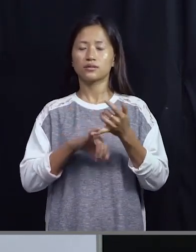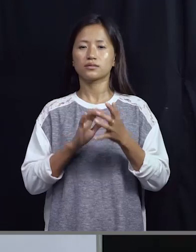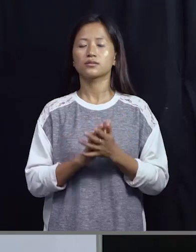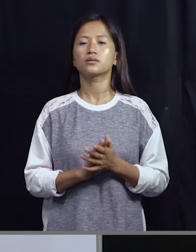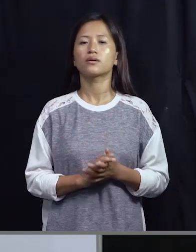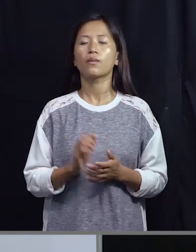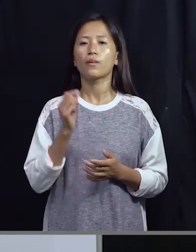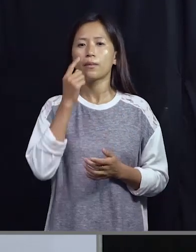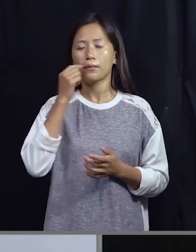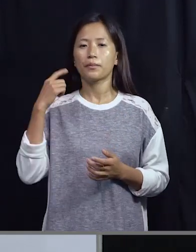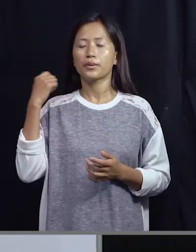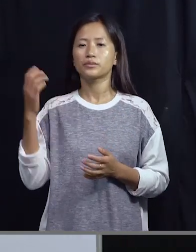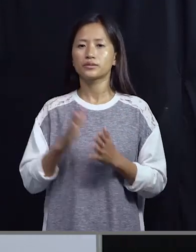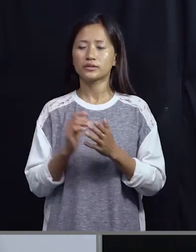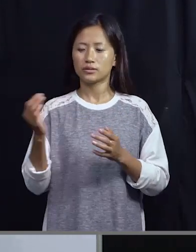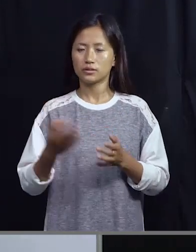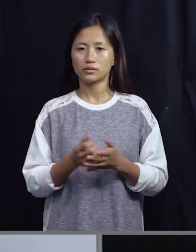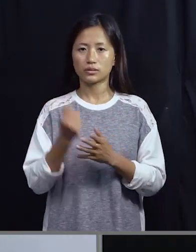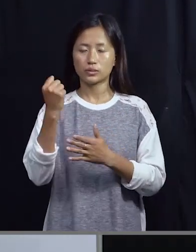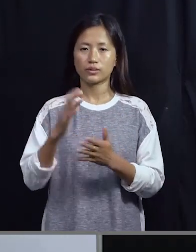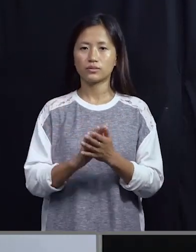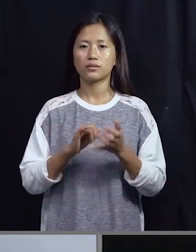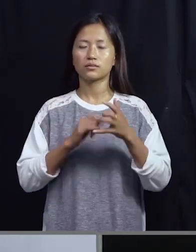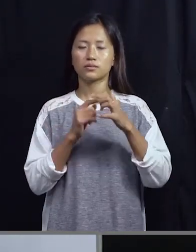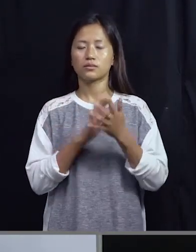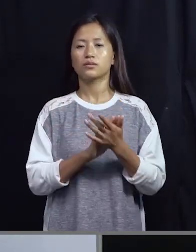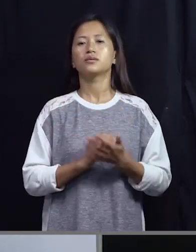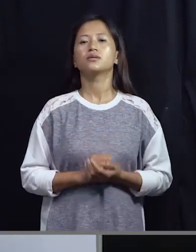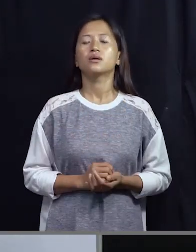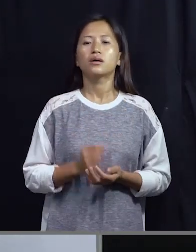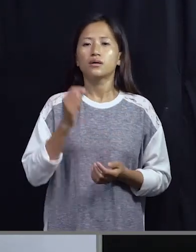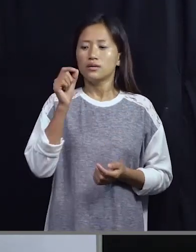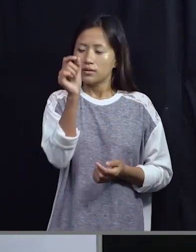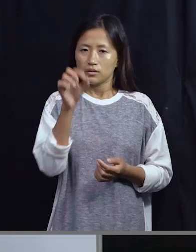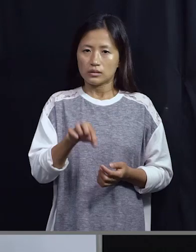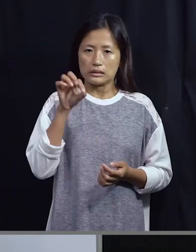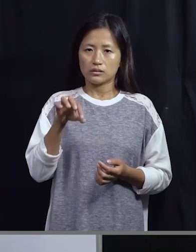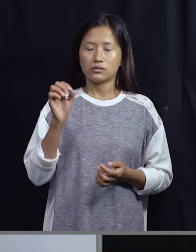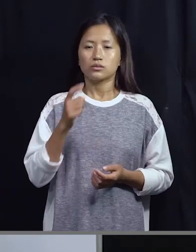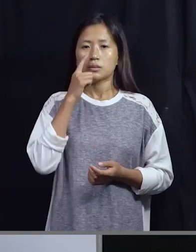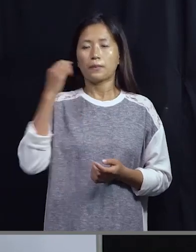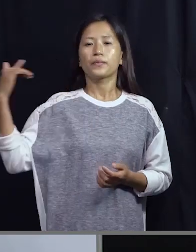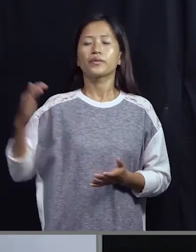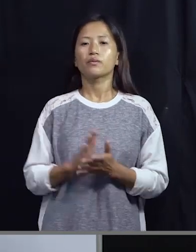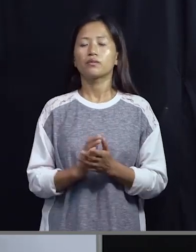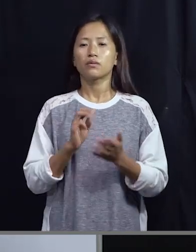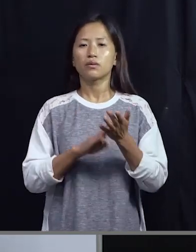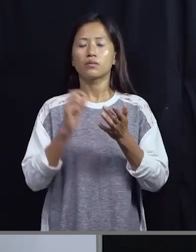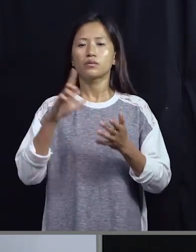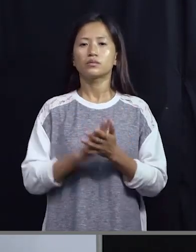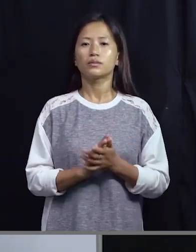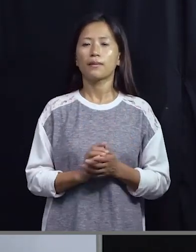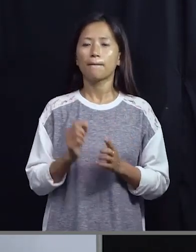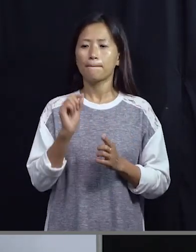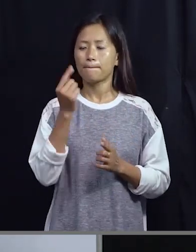and one new strand. So in other words, each daughter molecule, DNA molecule, consists of one